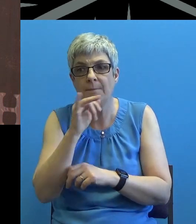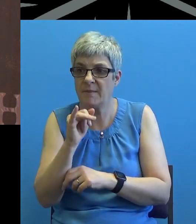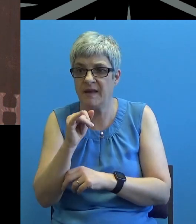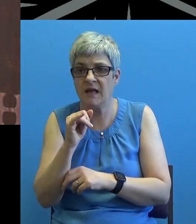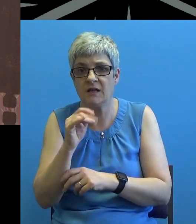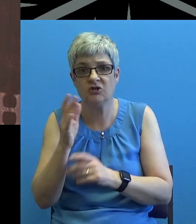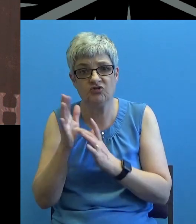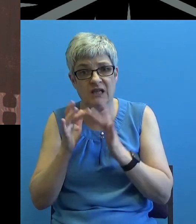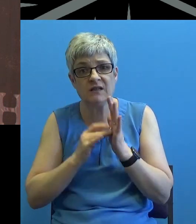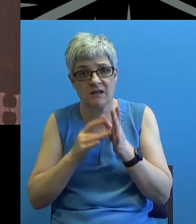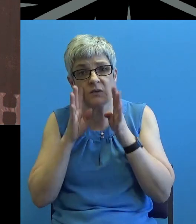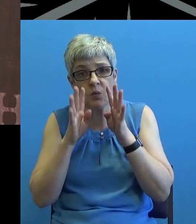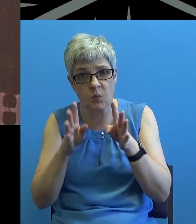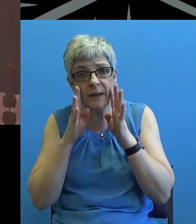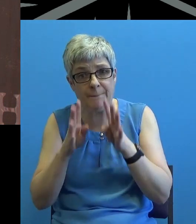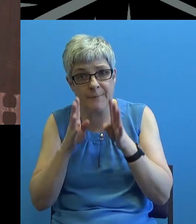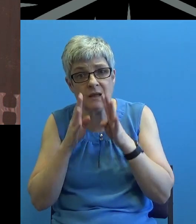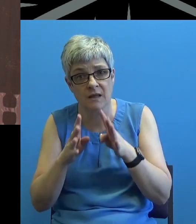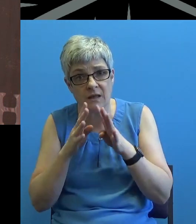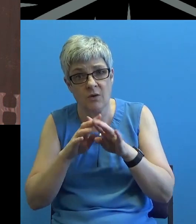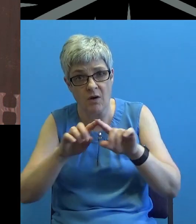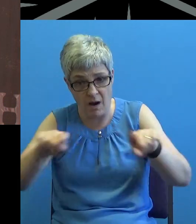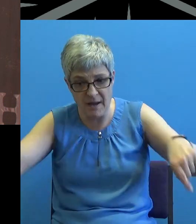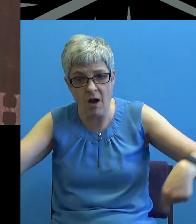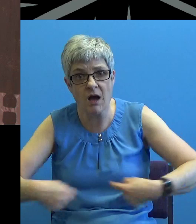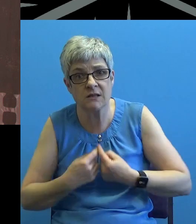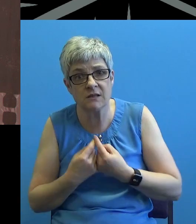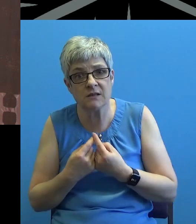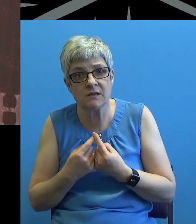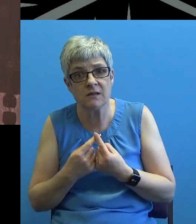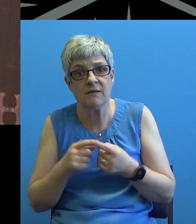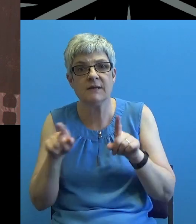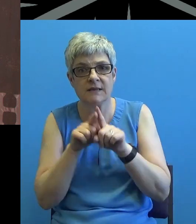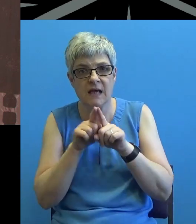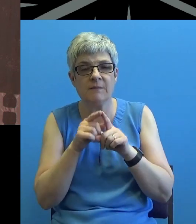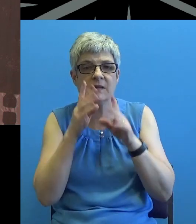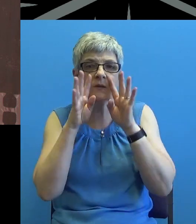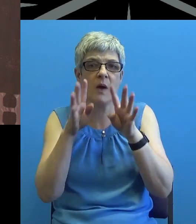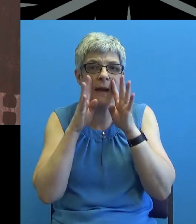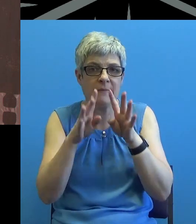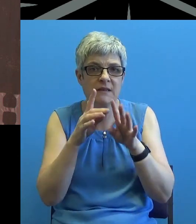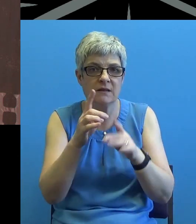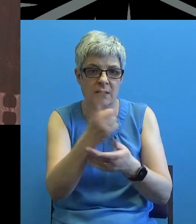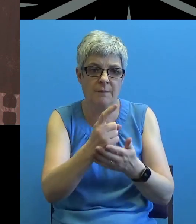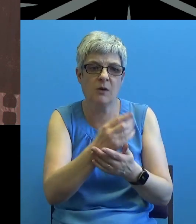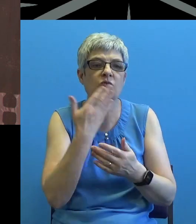us just as he wept over them. Let's pray.